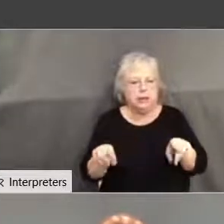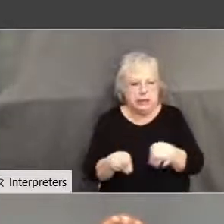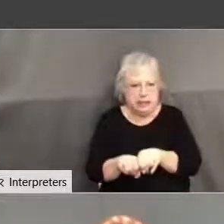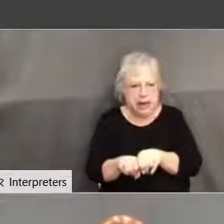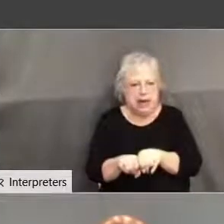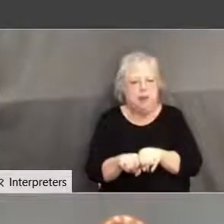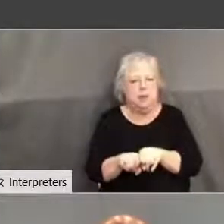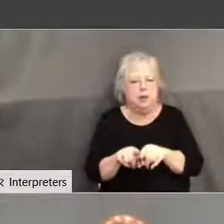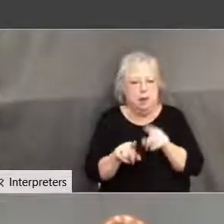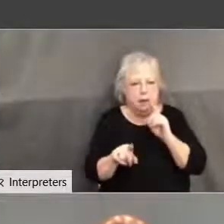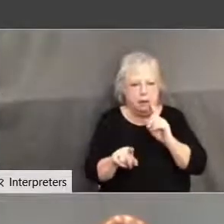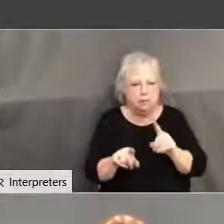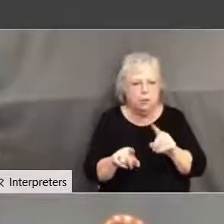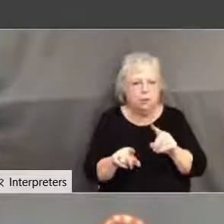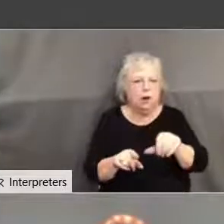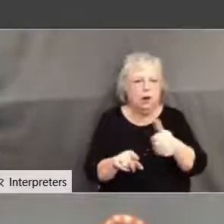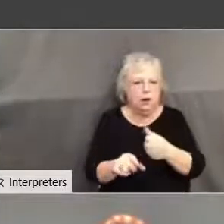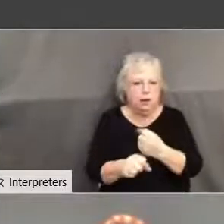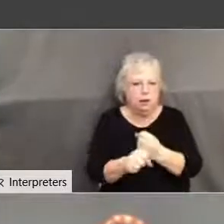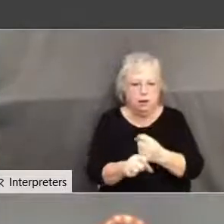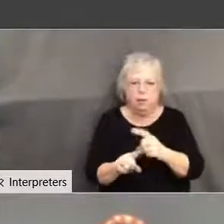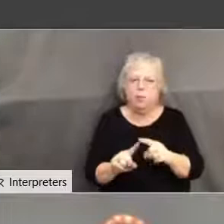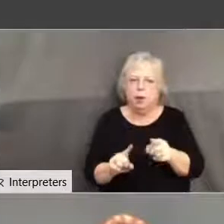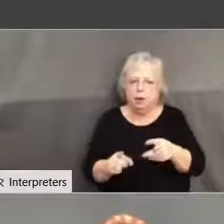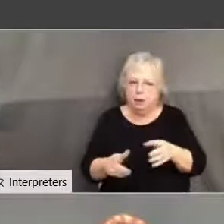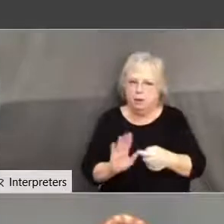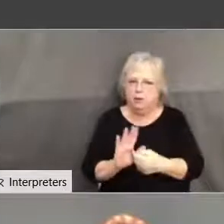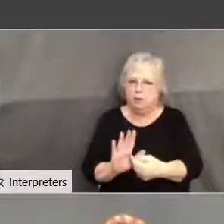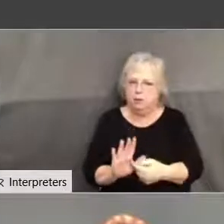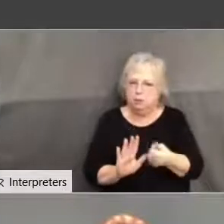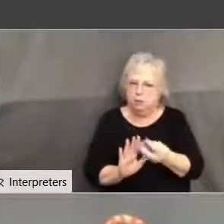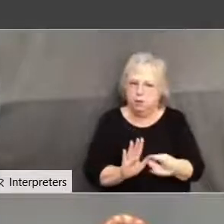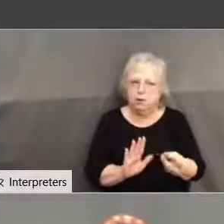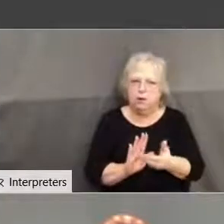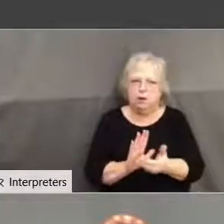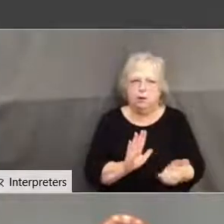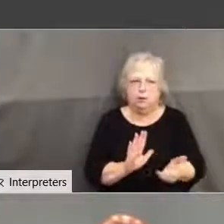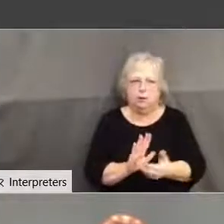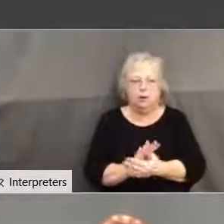let me point out a couple of things. First of all,